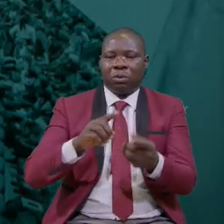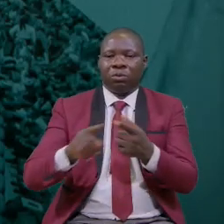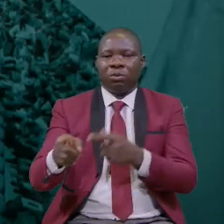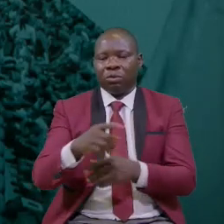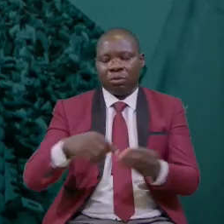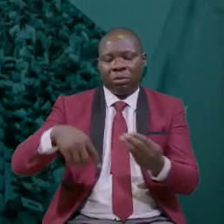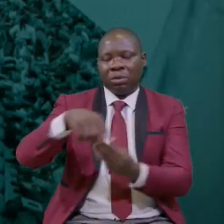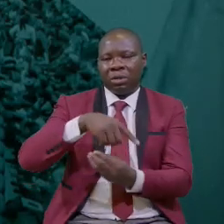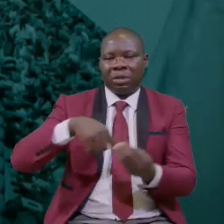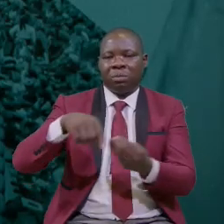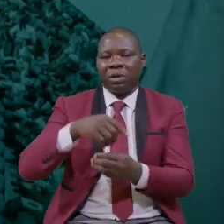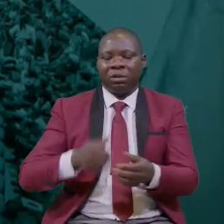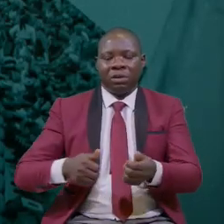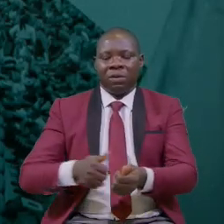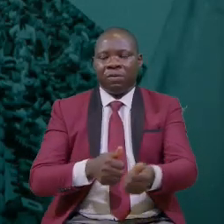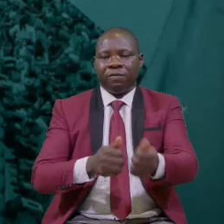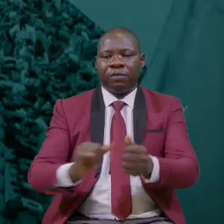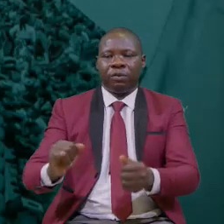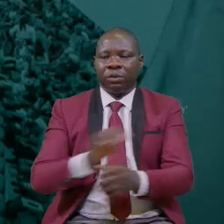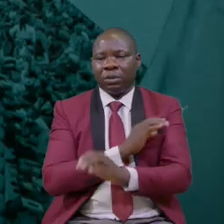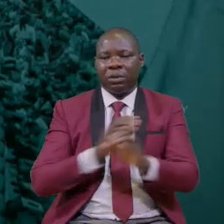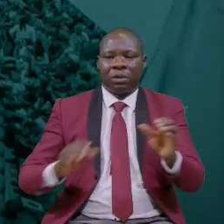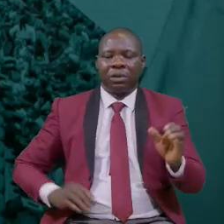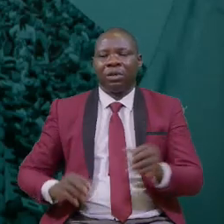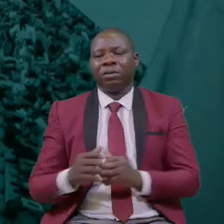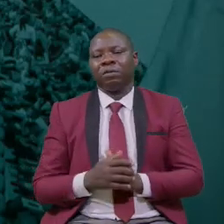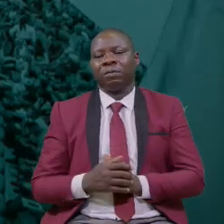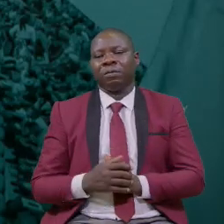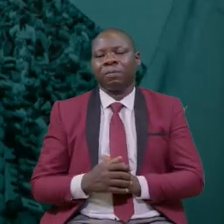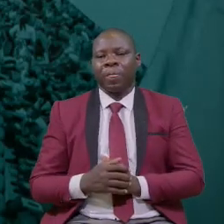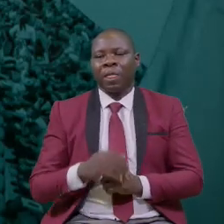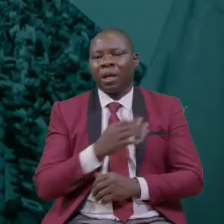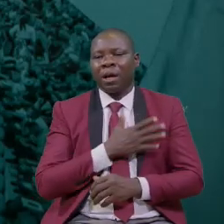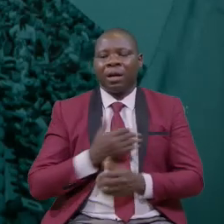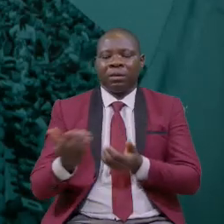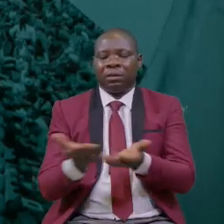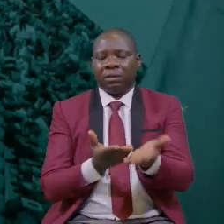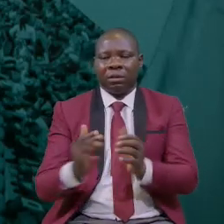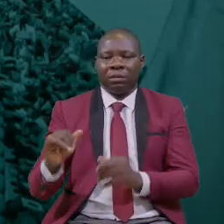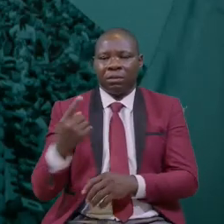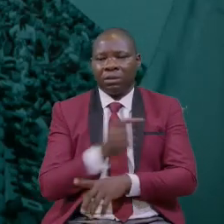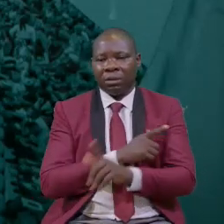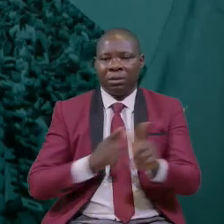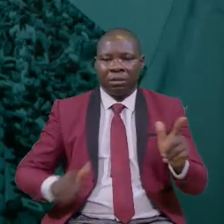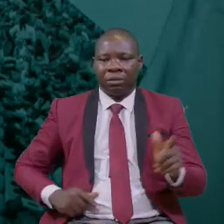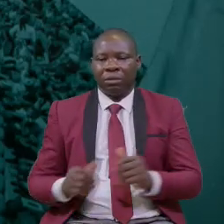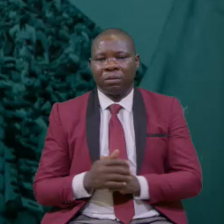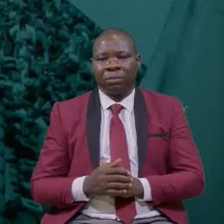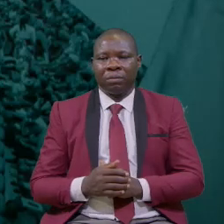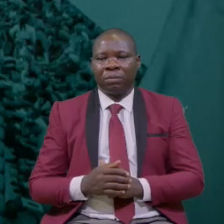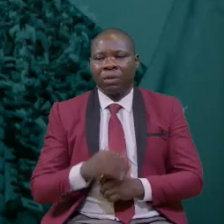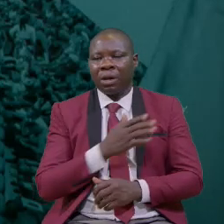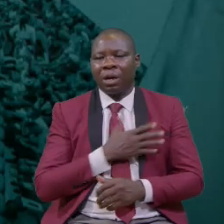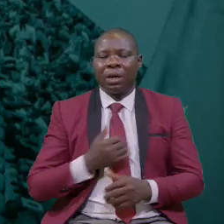about following Christ and serving the Lord and having